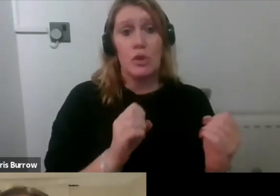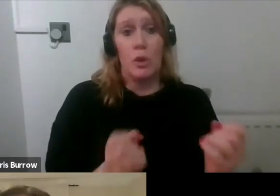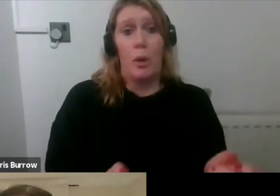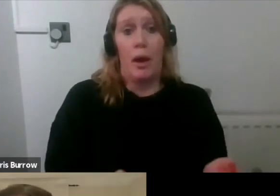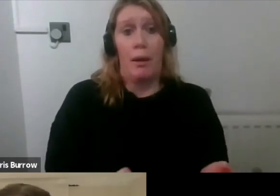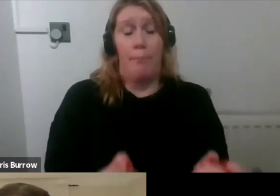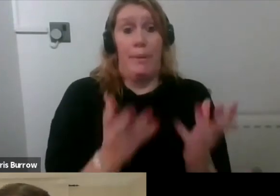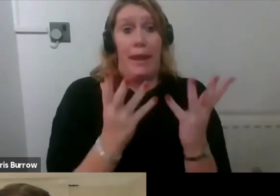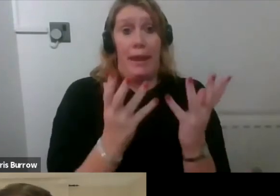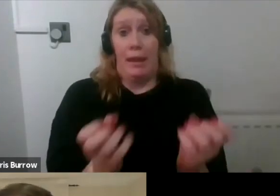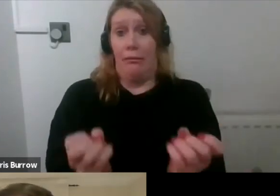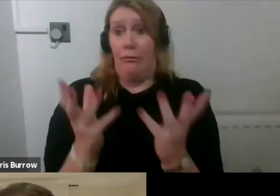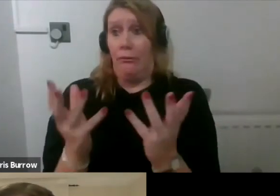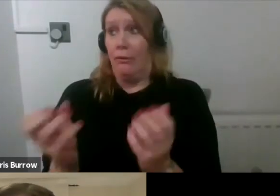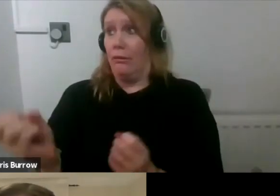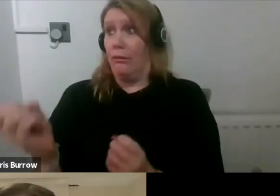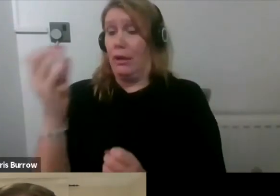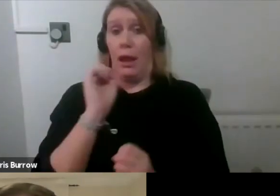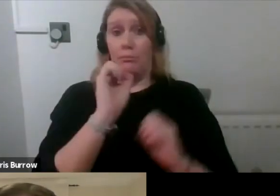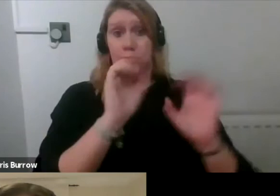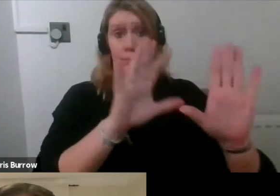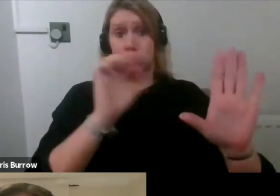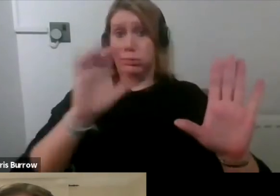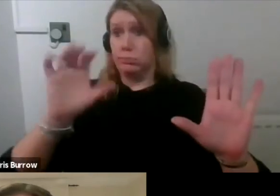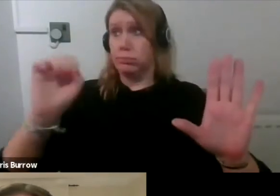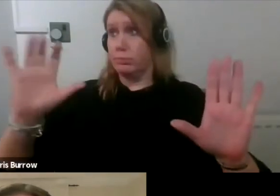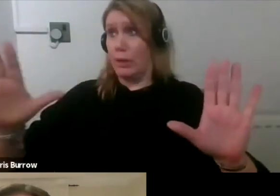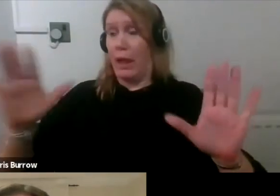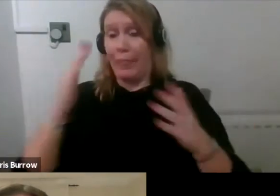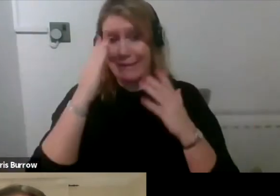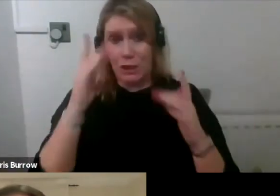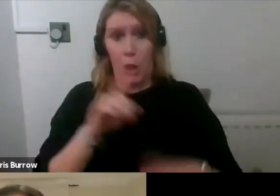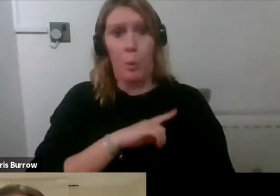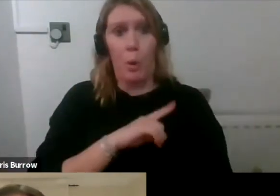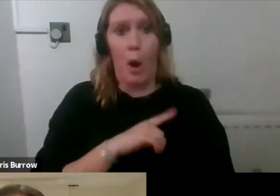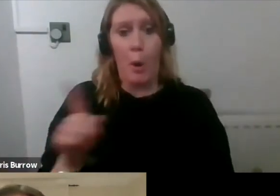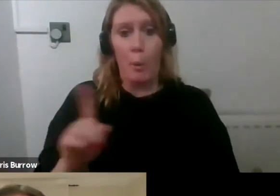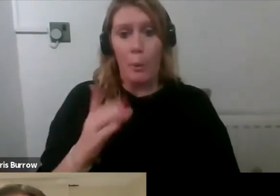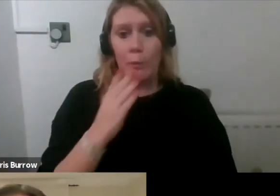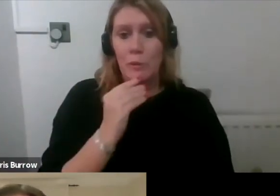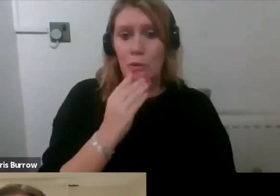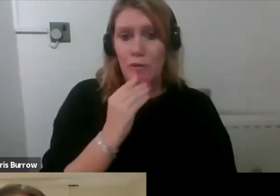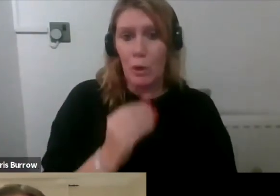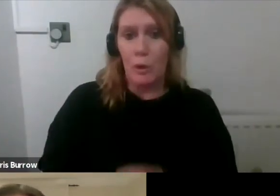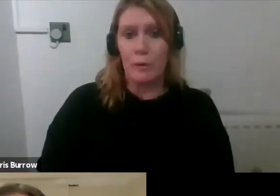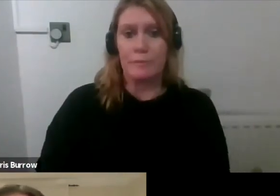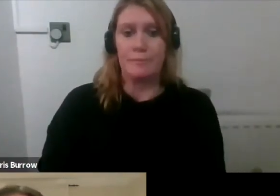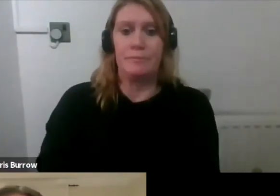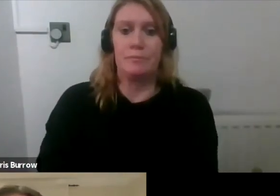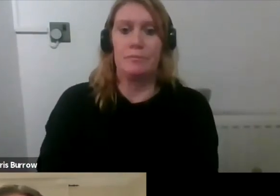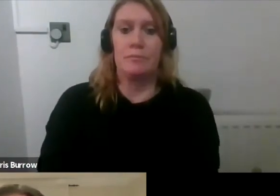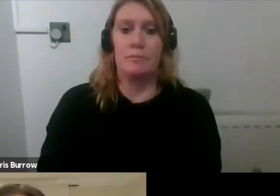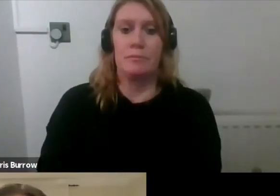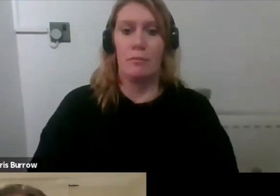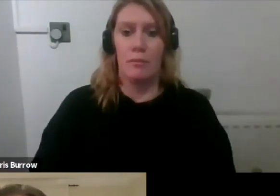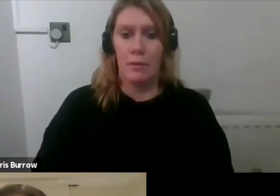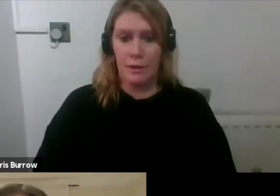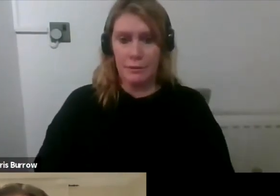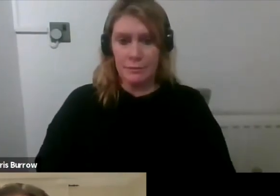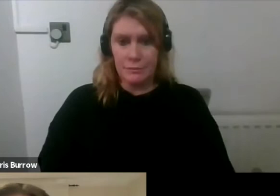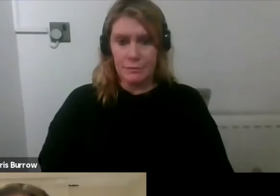mean, I think that first of all, say it was a ridiculous, foolhardy undertaking to do this,